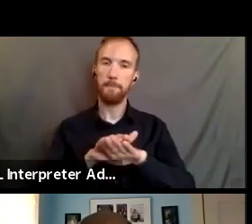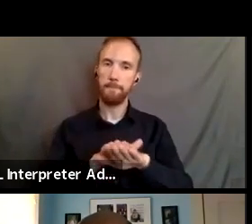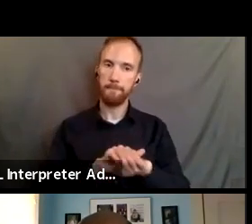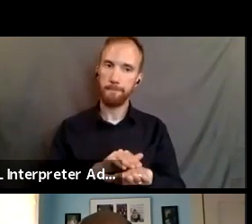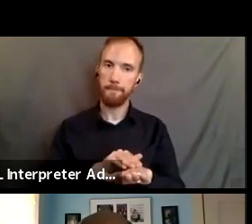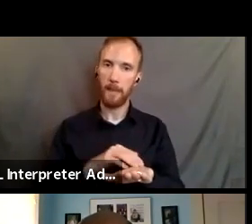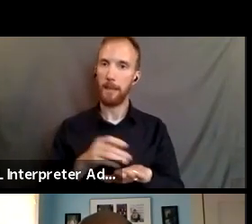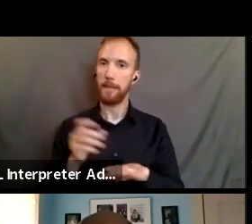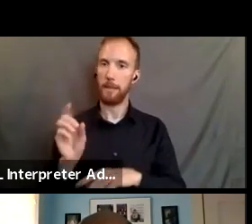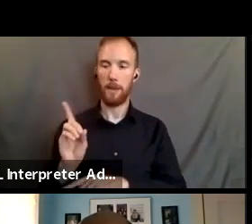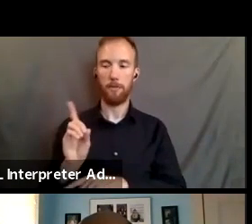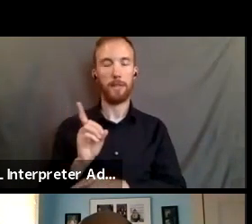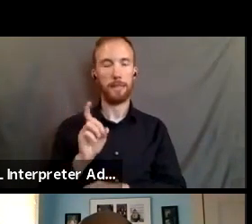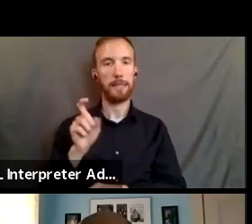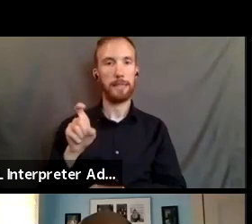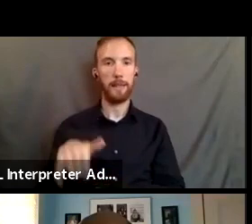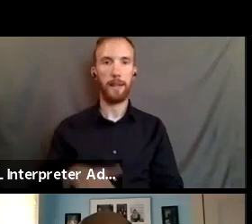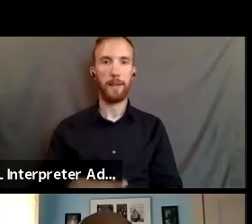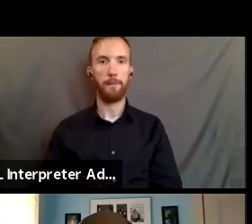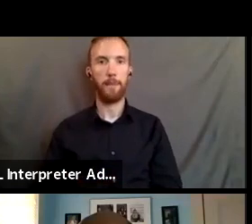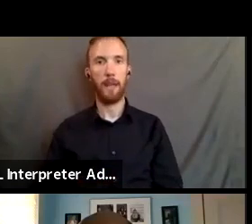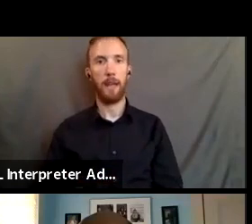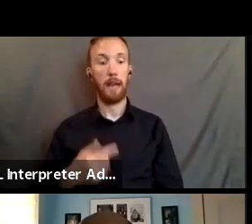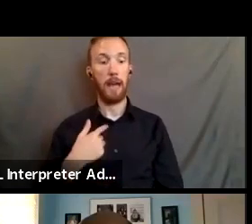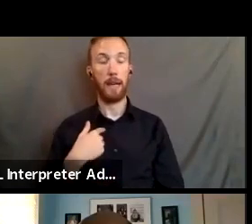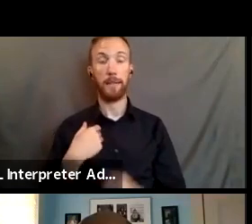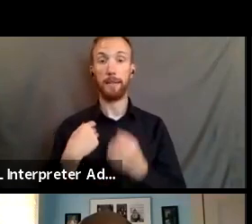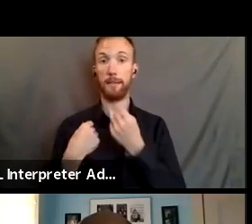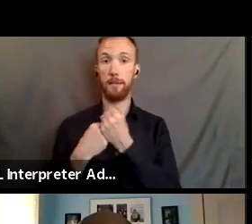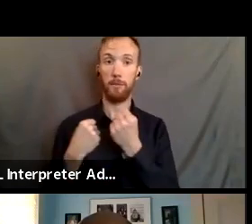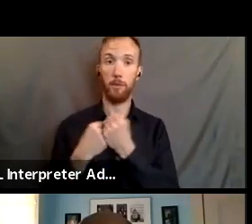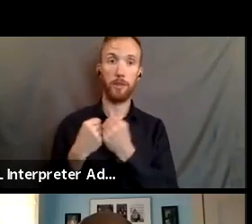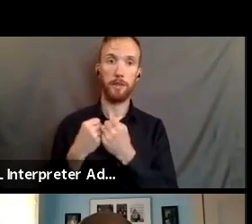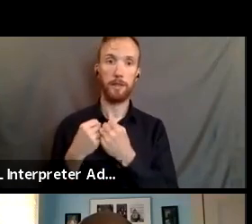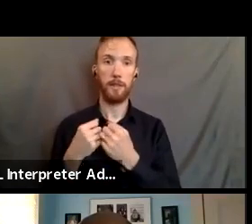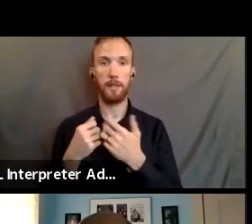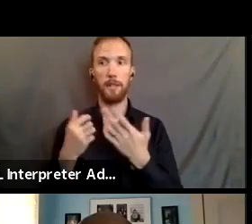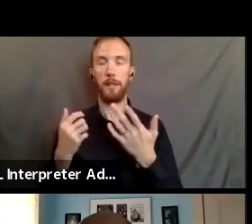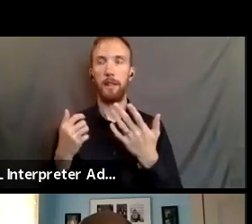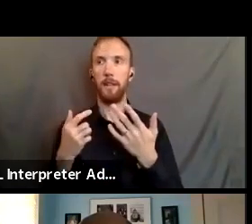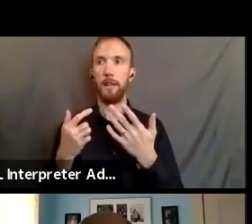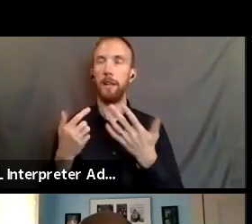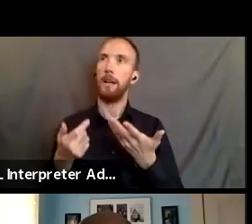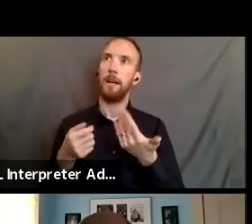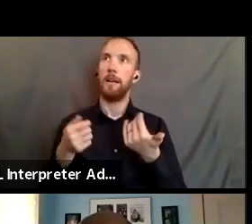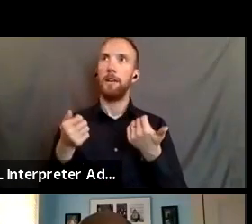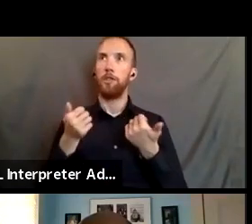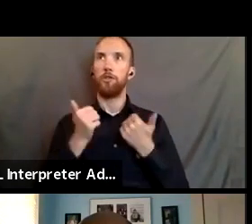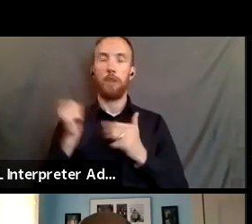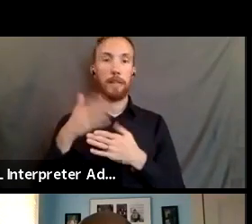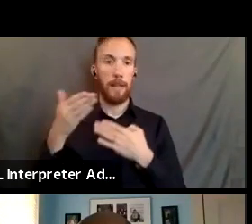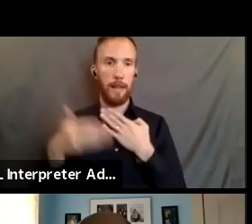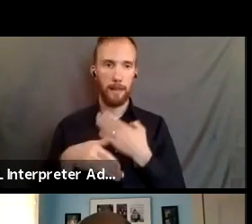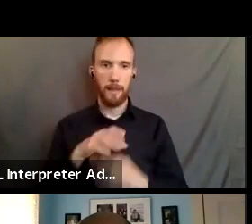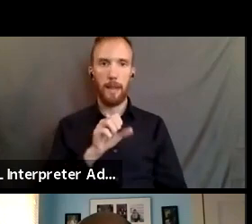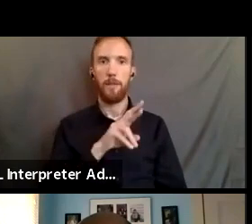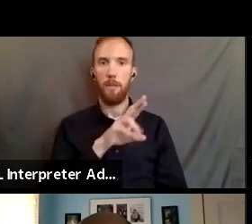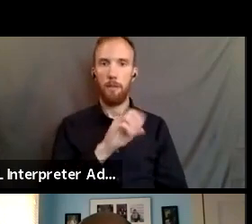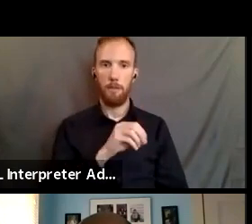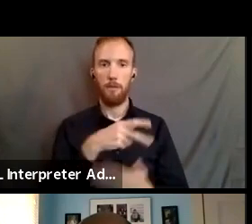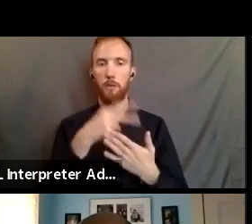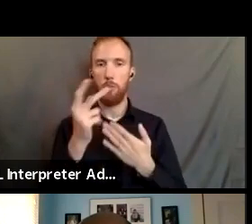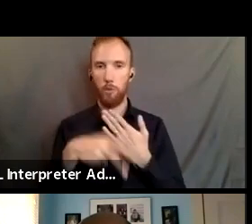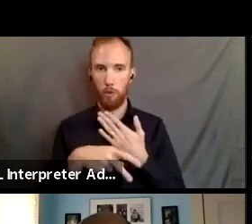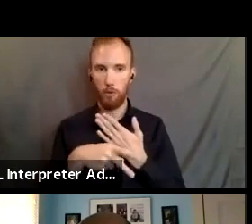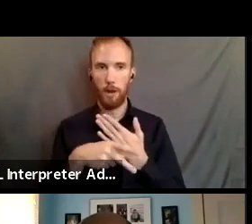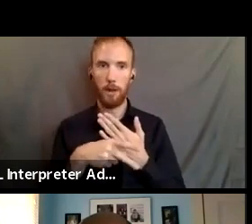the resolution to end the school uh uh sro program uh the ordinance in